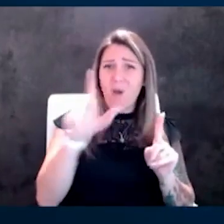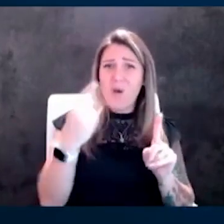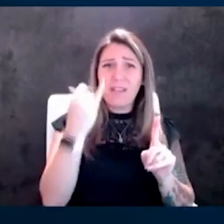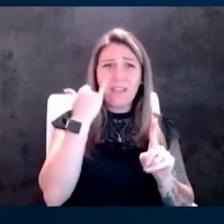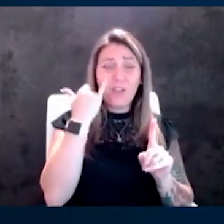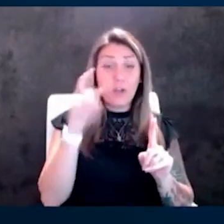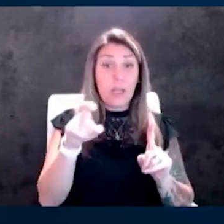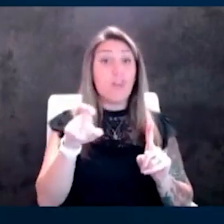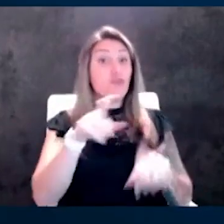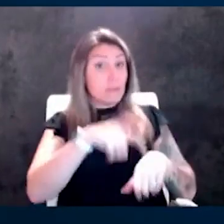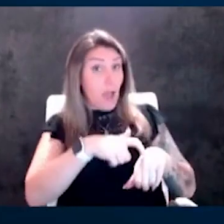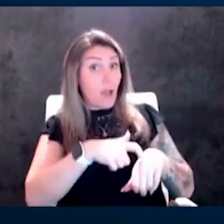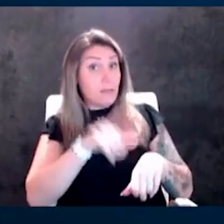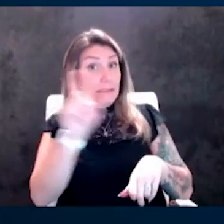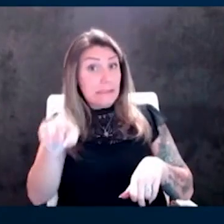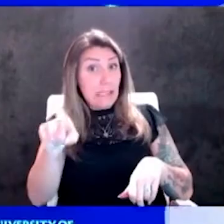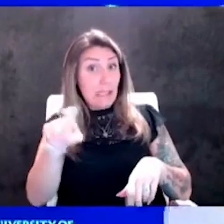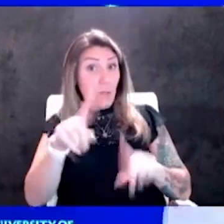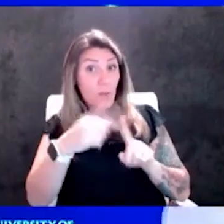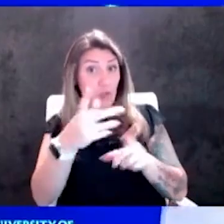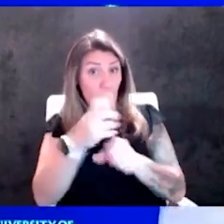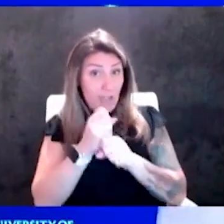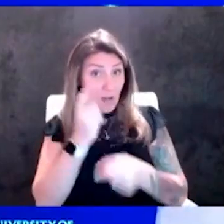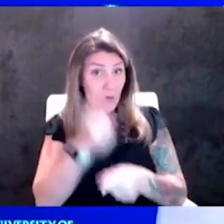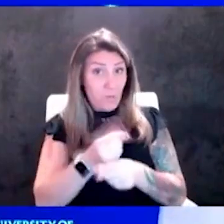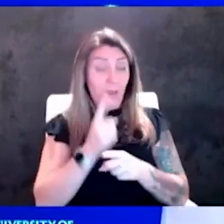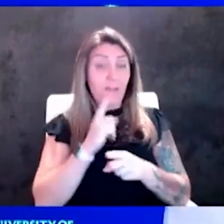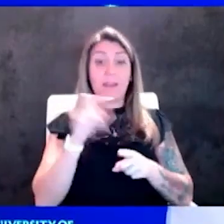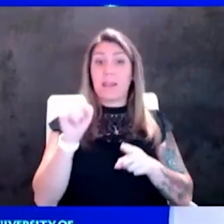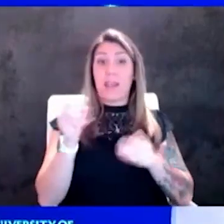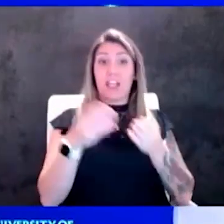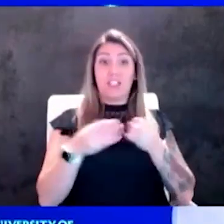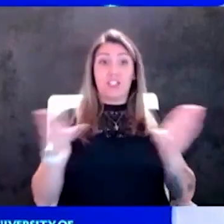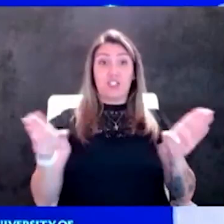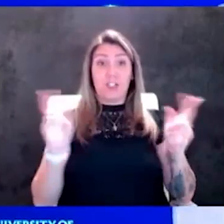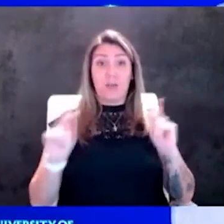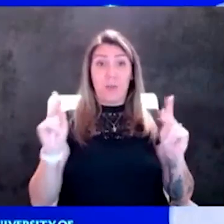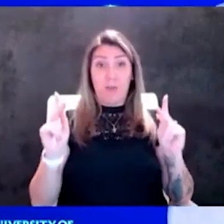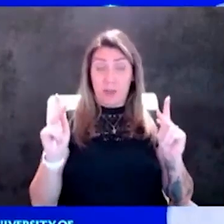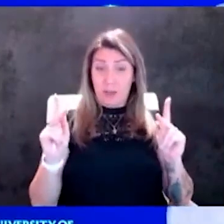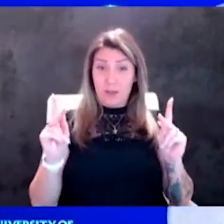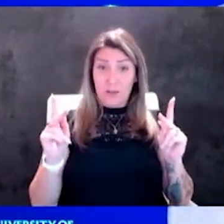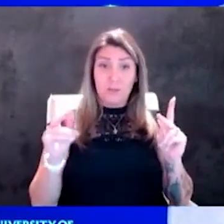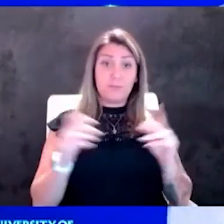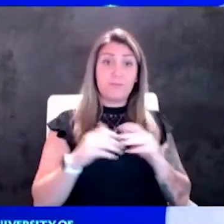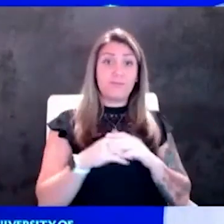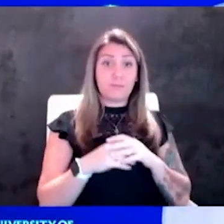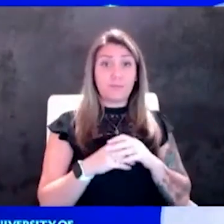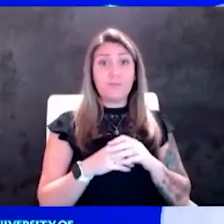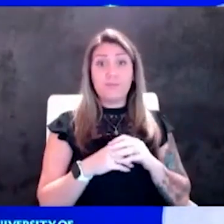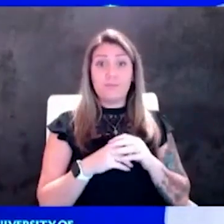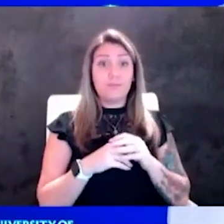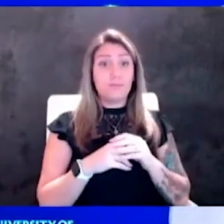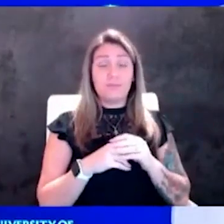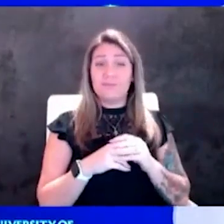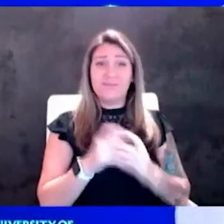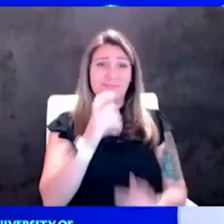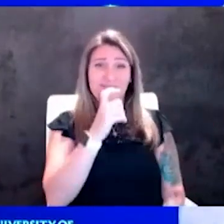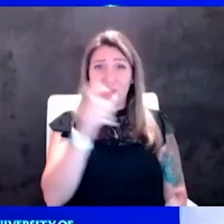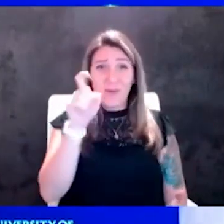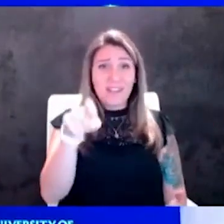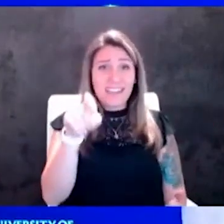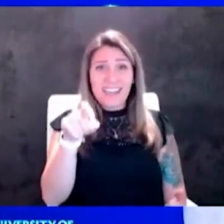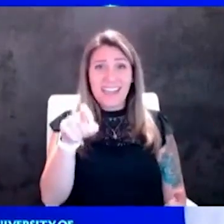Hawkeye, and that's when you get them, right? Yeah, for the general public, the general population, you do not need to take